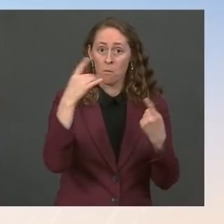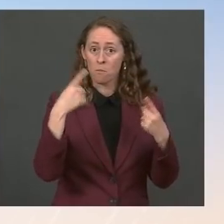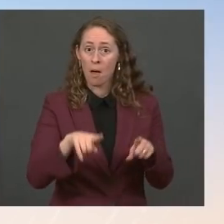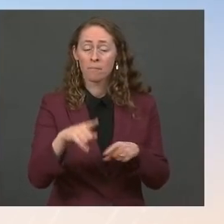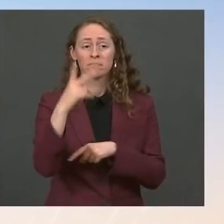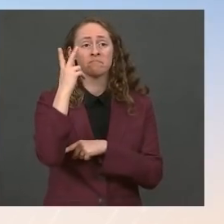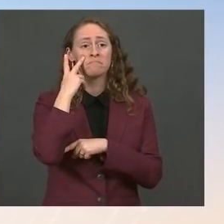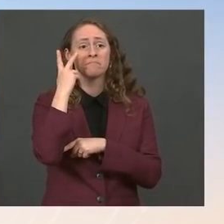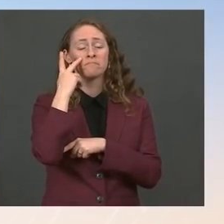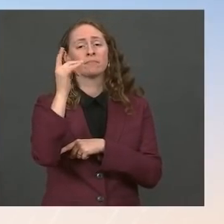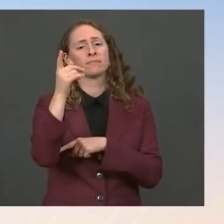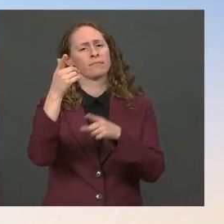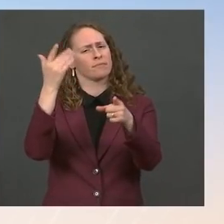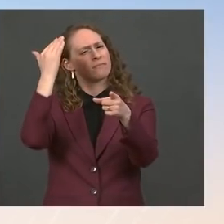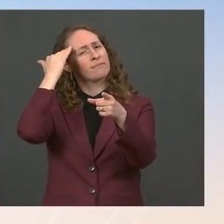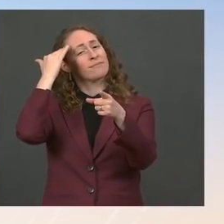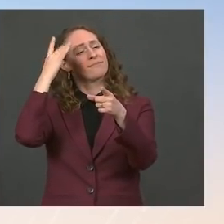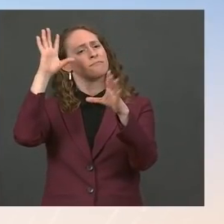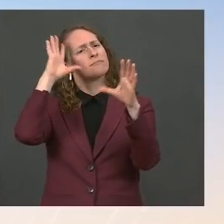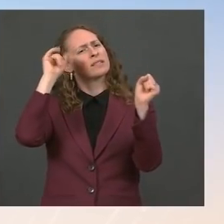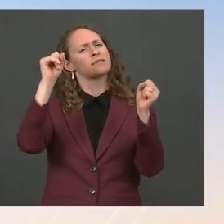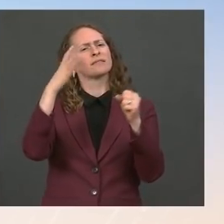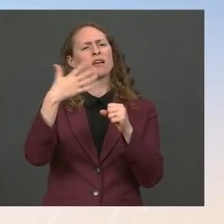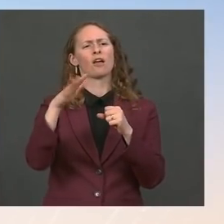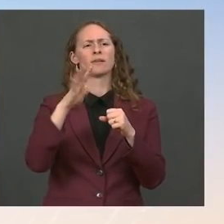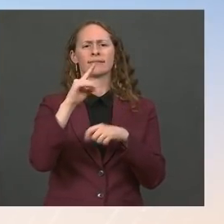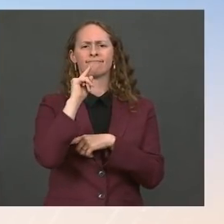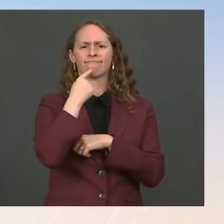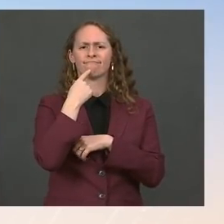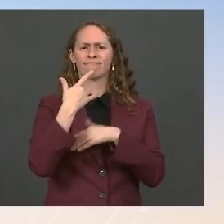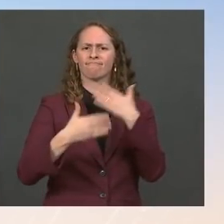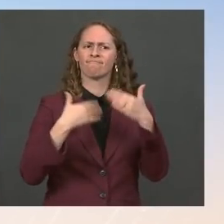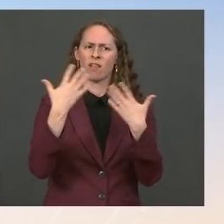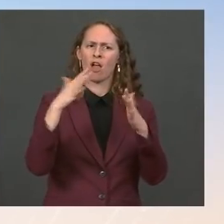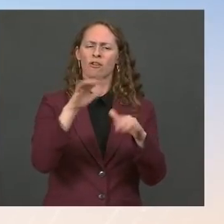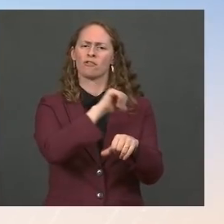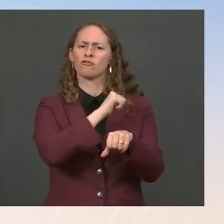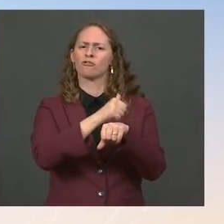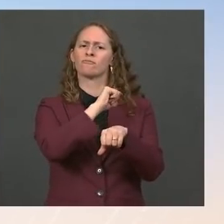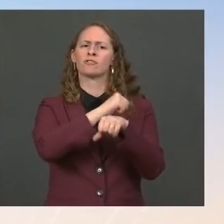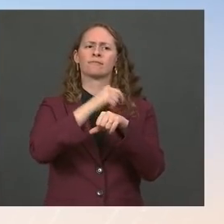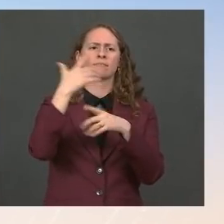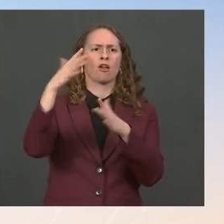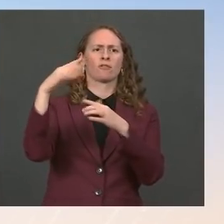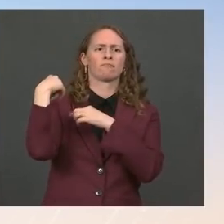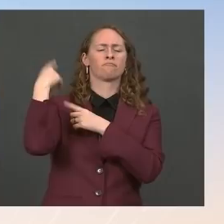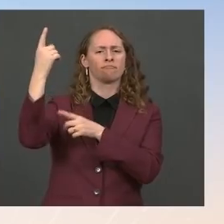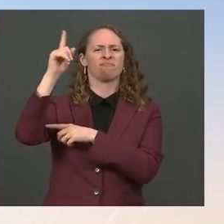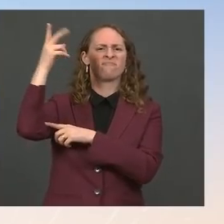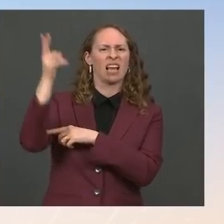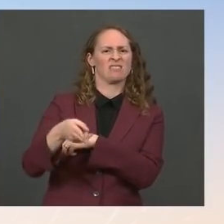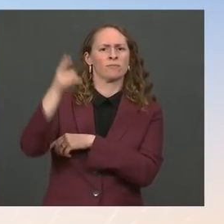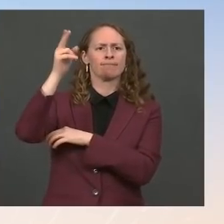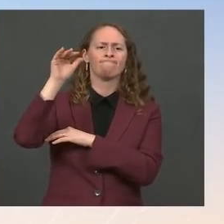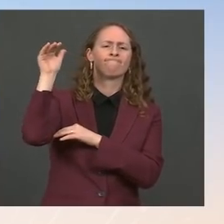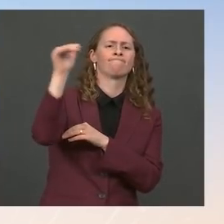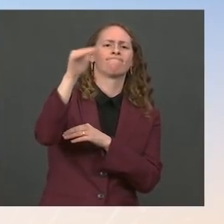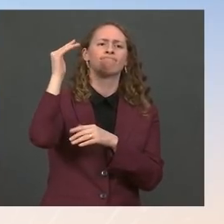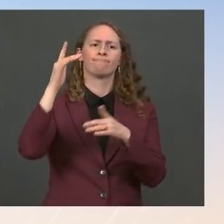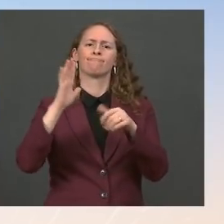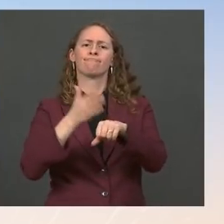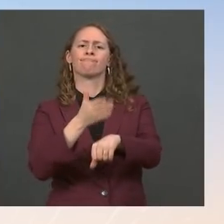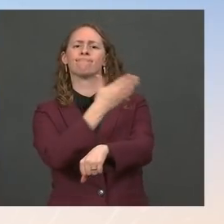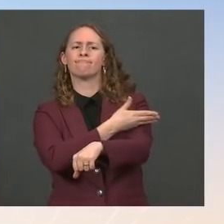know, has taken a number of steps of his own accord, including a historic executive order on voting rights, including additional funding